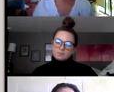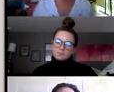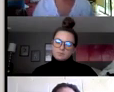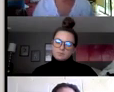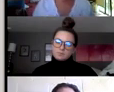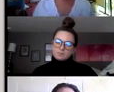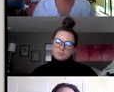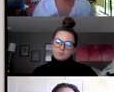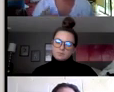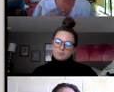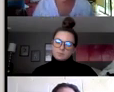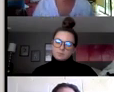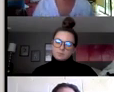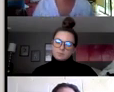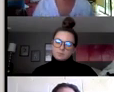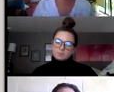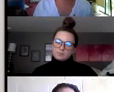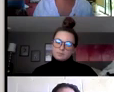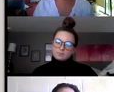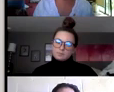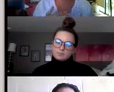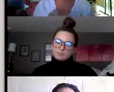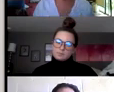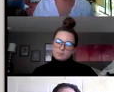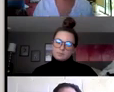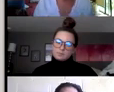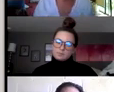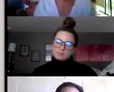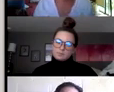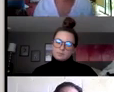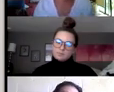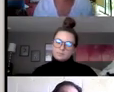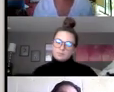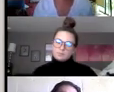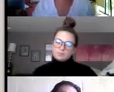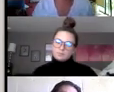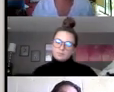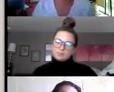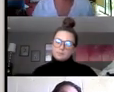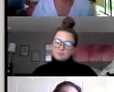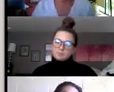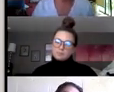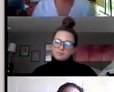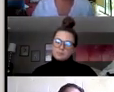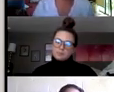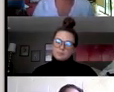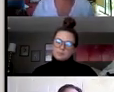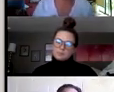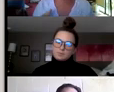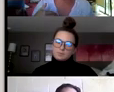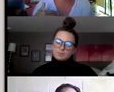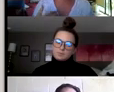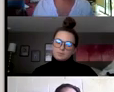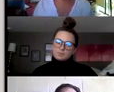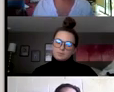so therefore they have a higher literacy rate of Spanish because they've been schooled in the language, versus heritage speakers, which